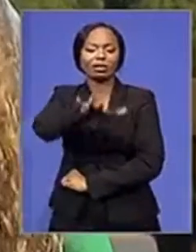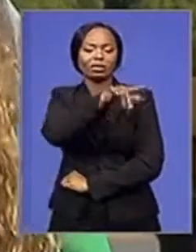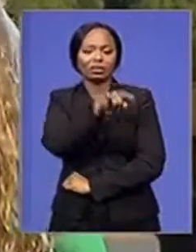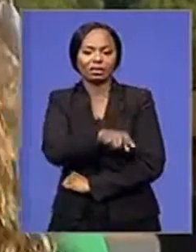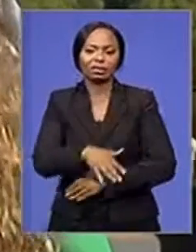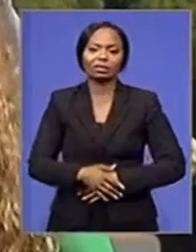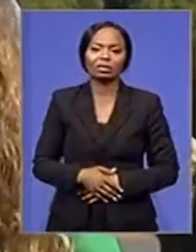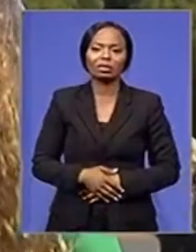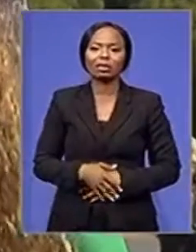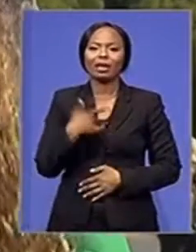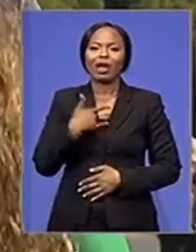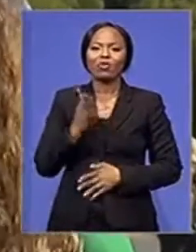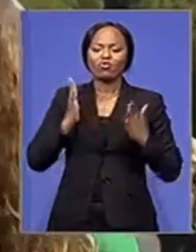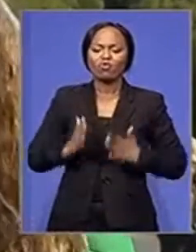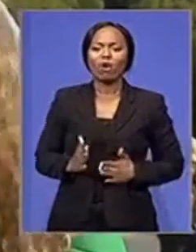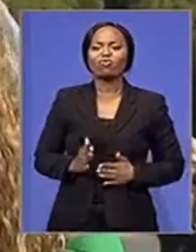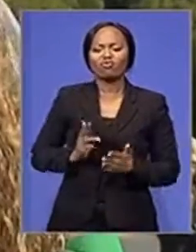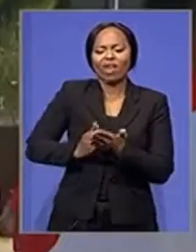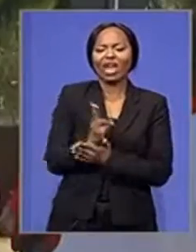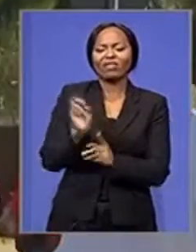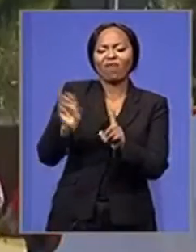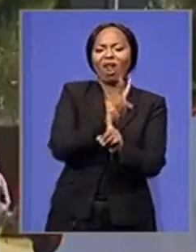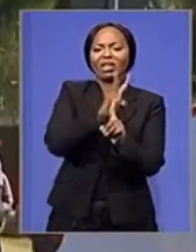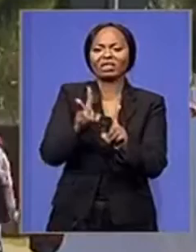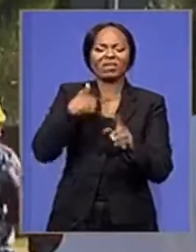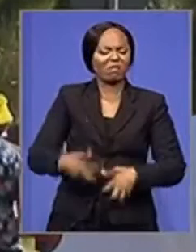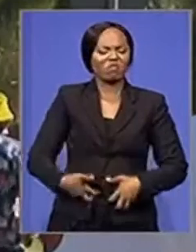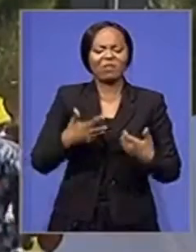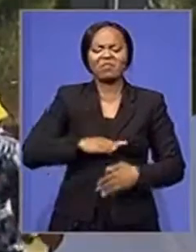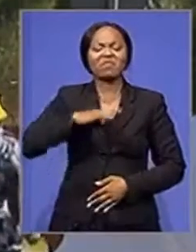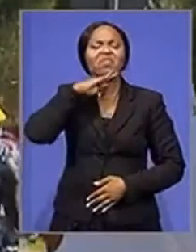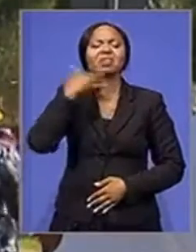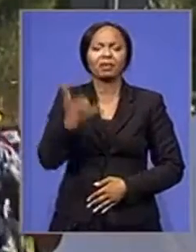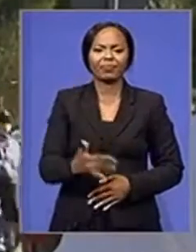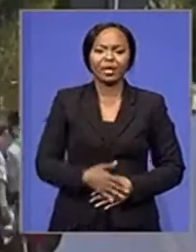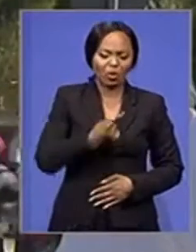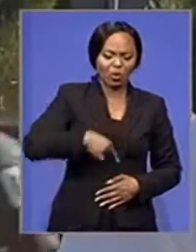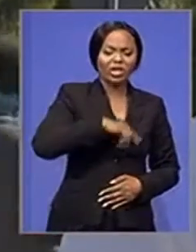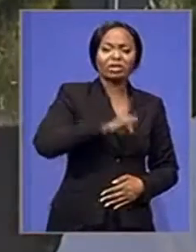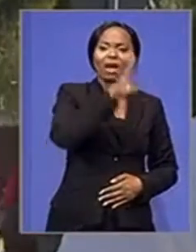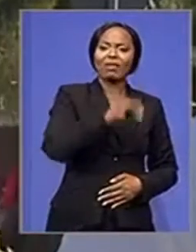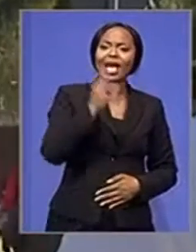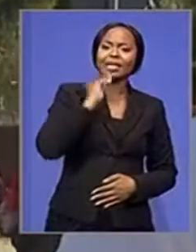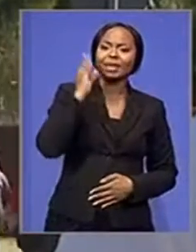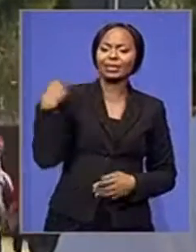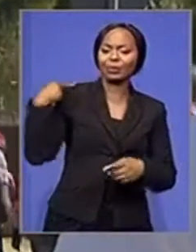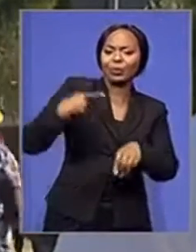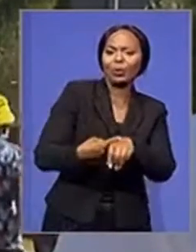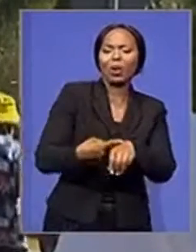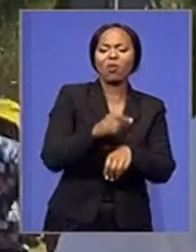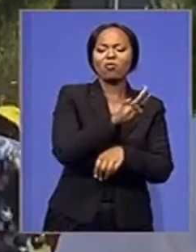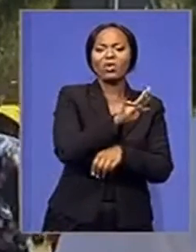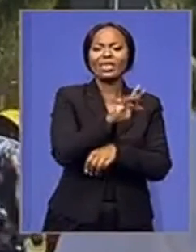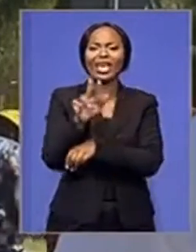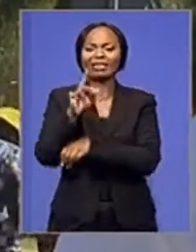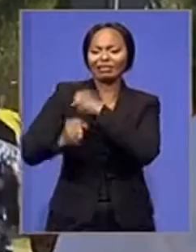rights violations. I think it's time that we all come together. We as South Africa have experienced apartheid for almost 48 years. So why would